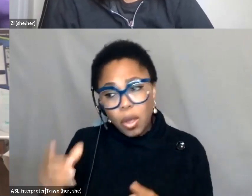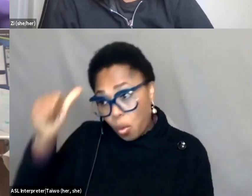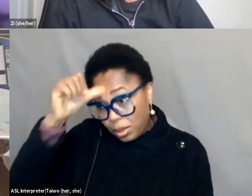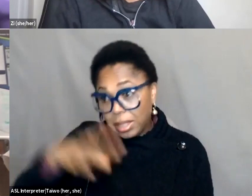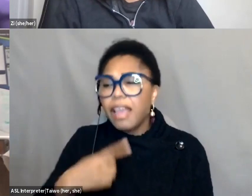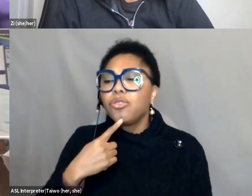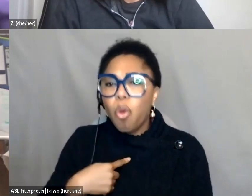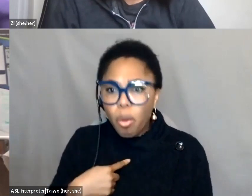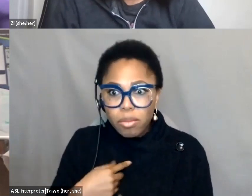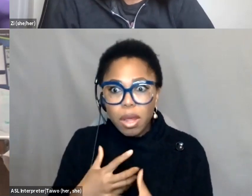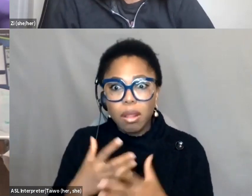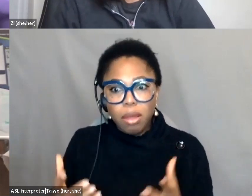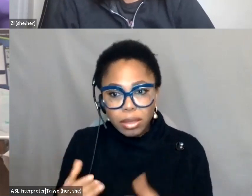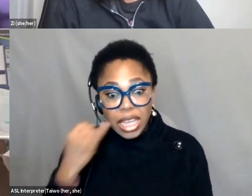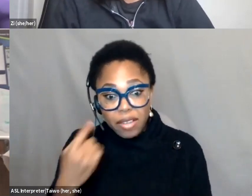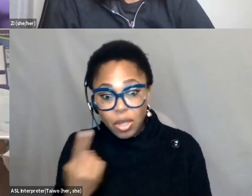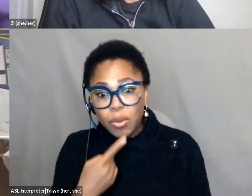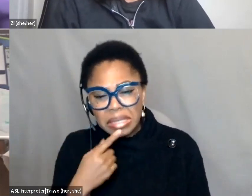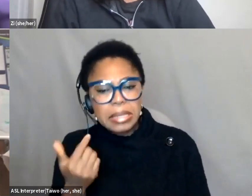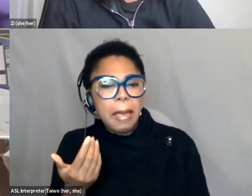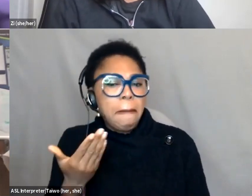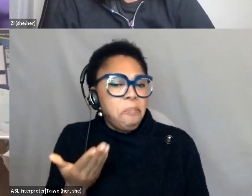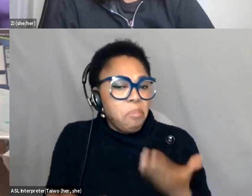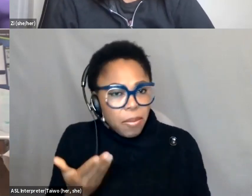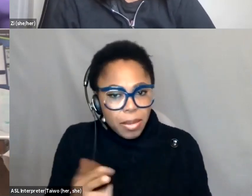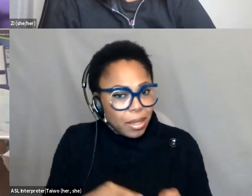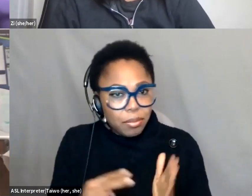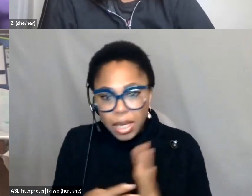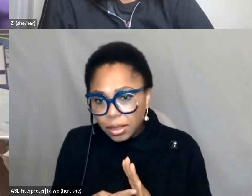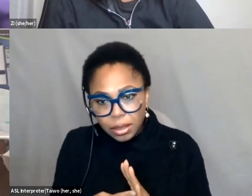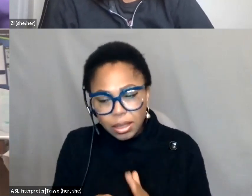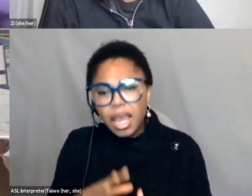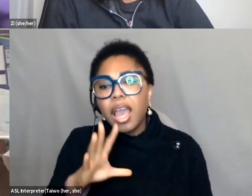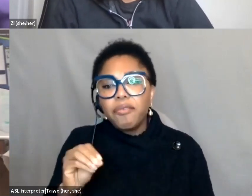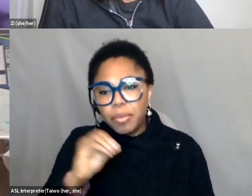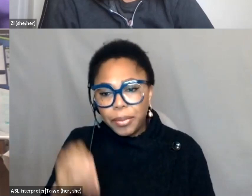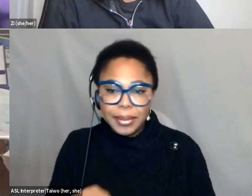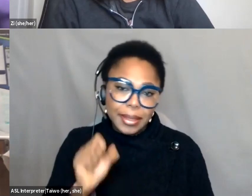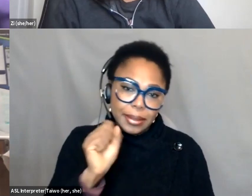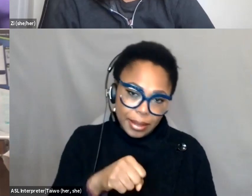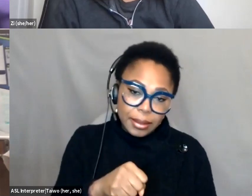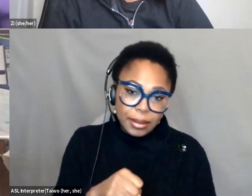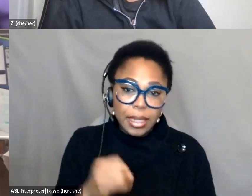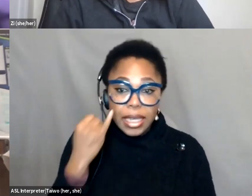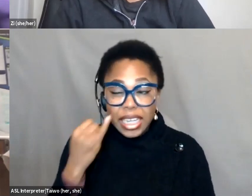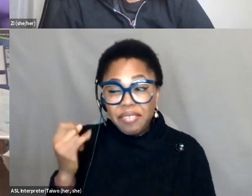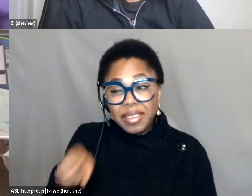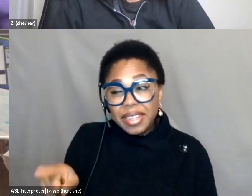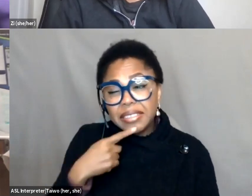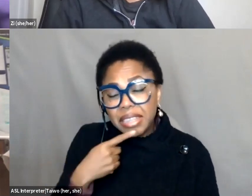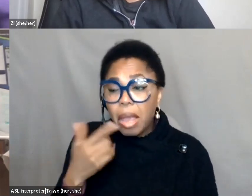finally told me that if someone say maybe, that means 50% yes. If they say